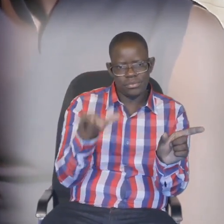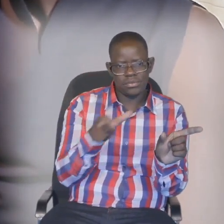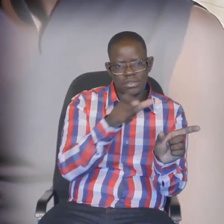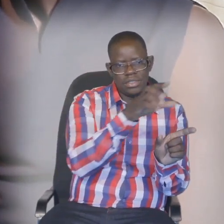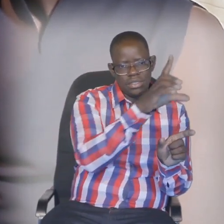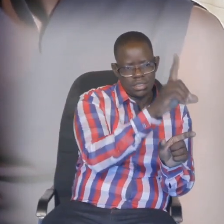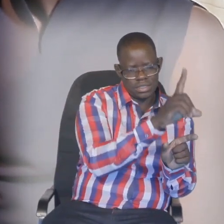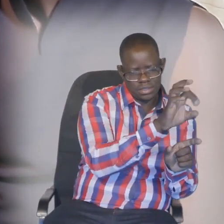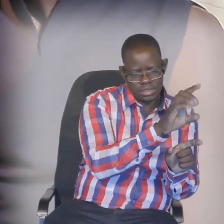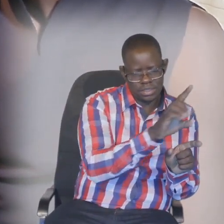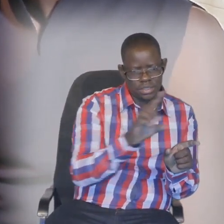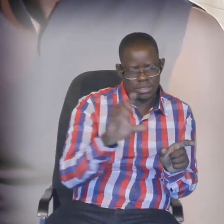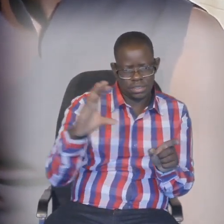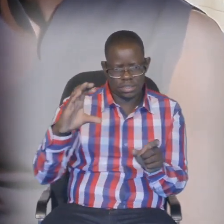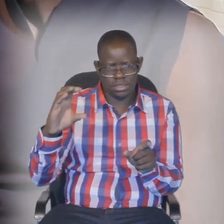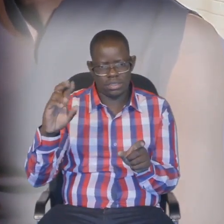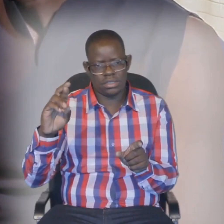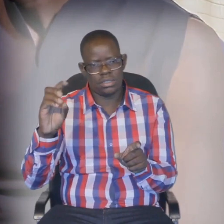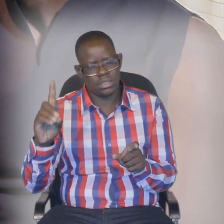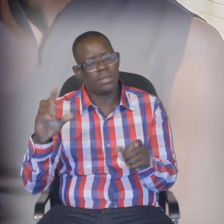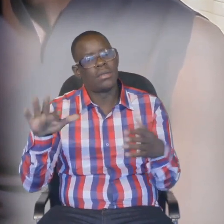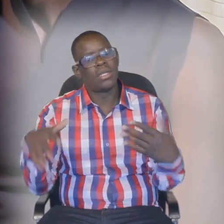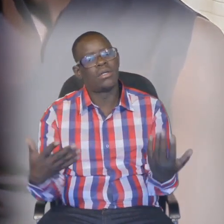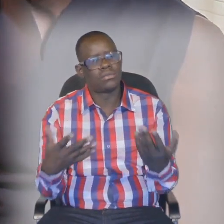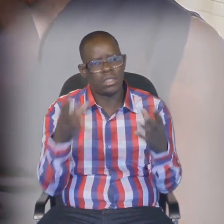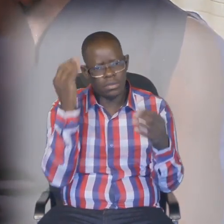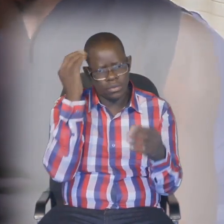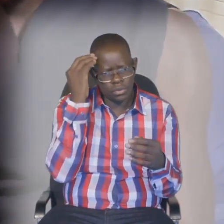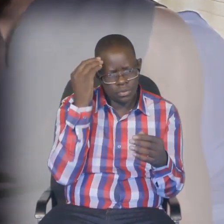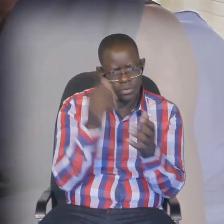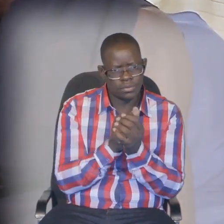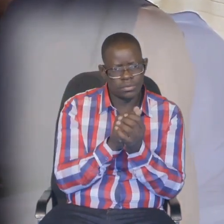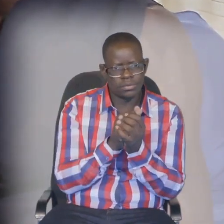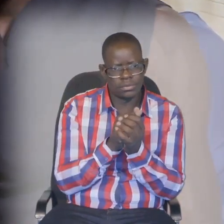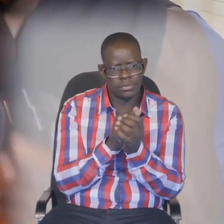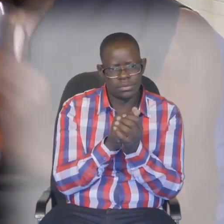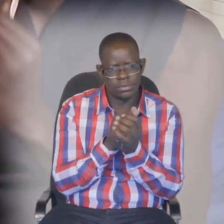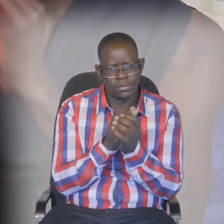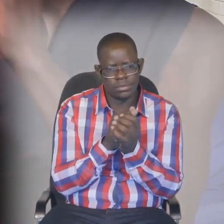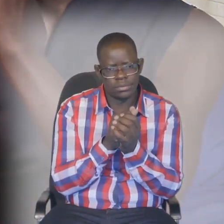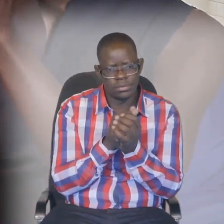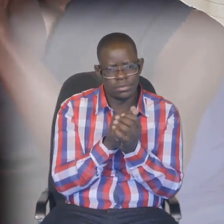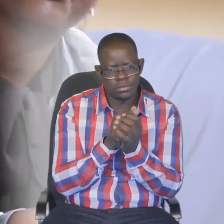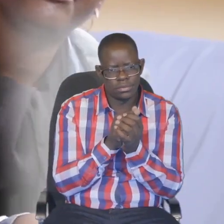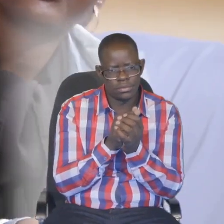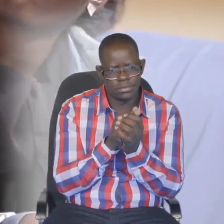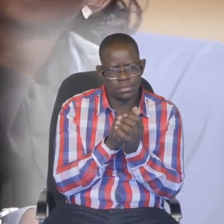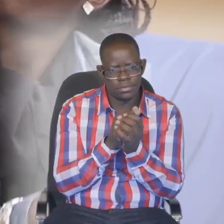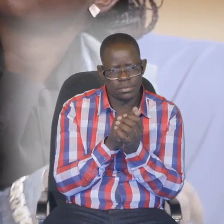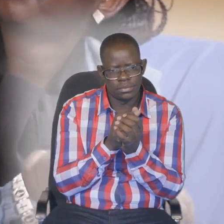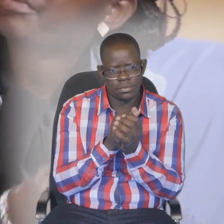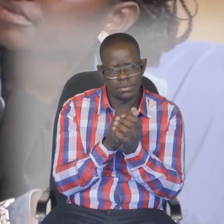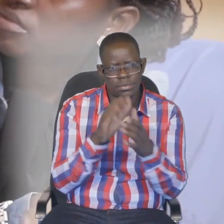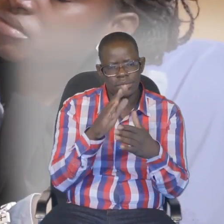just like the double entry principle. But how do I know which account goes on the debit side and which account goes on the credit side? This